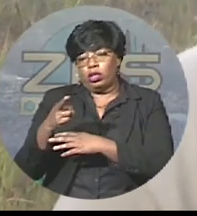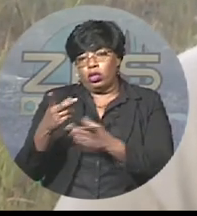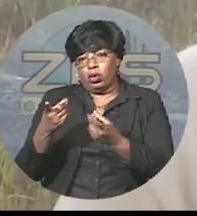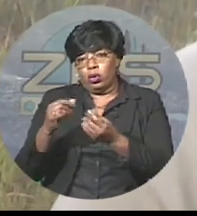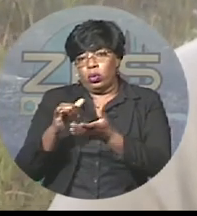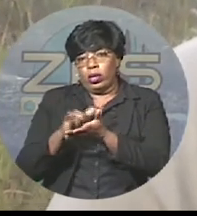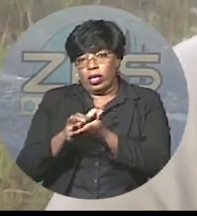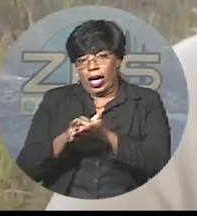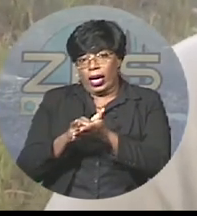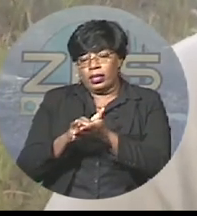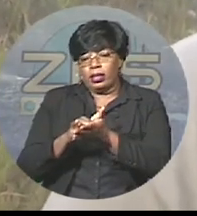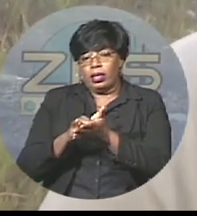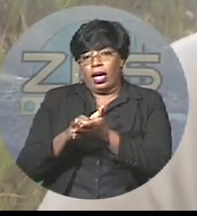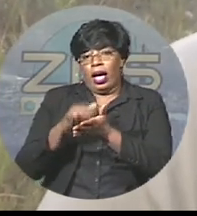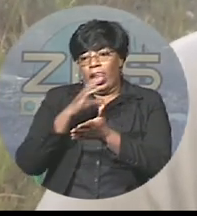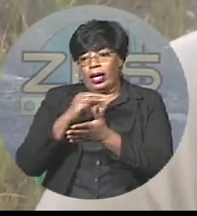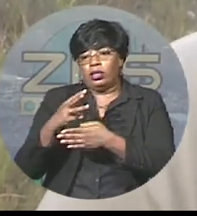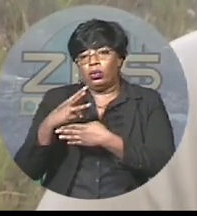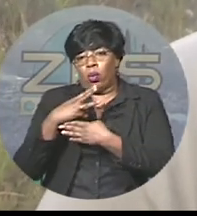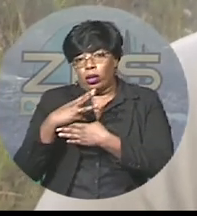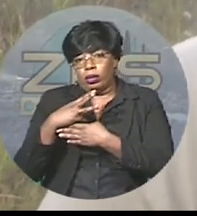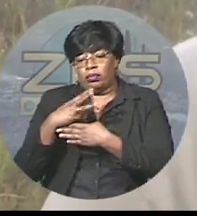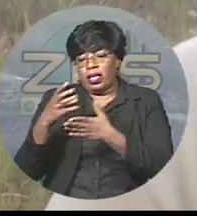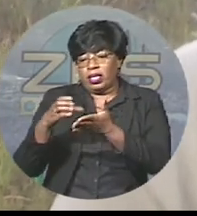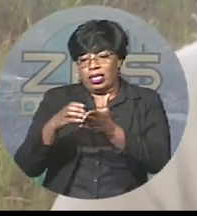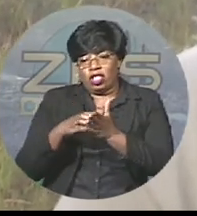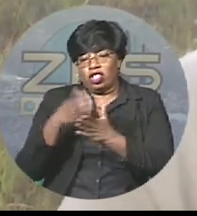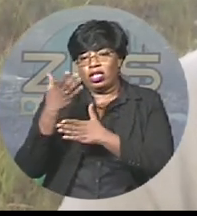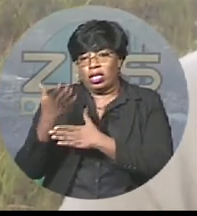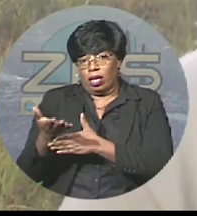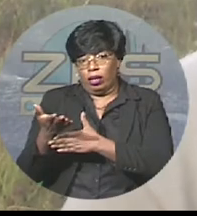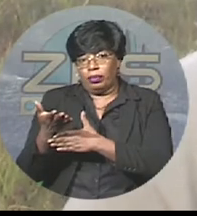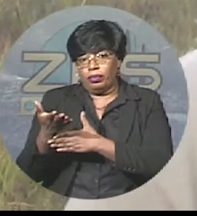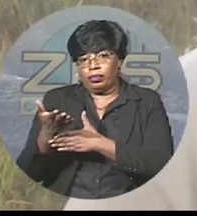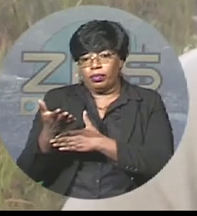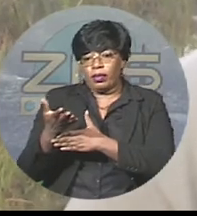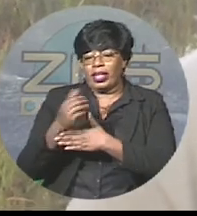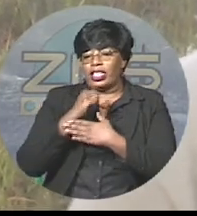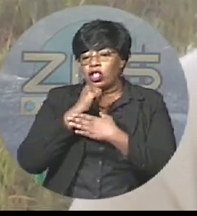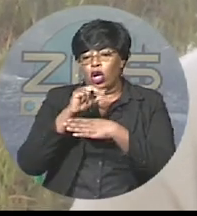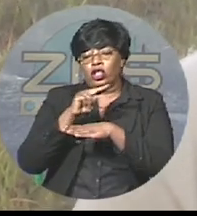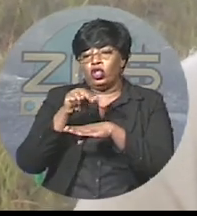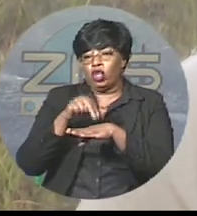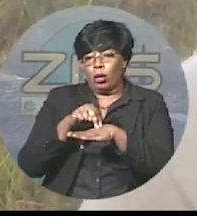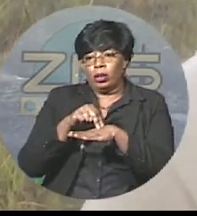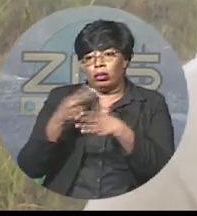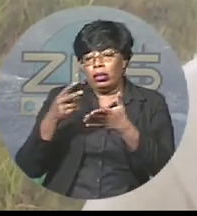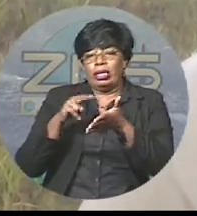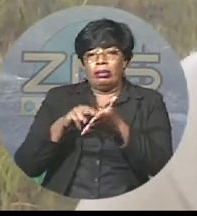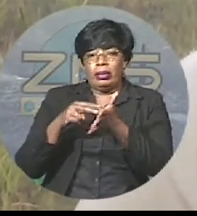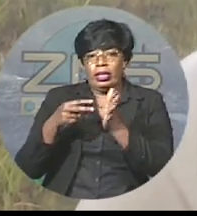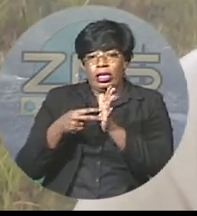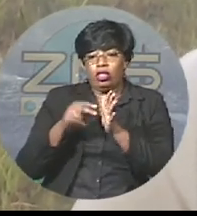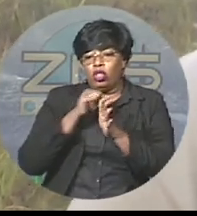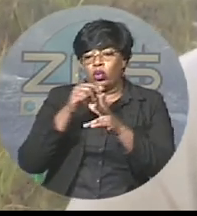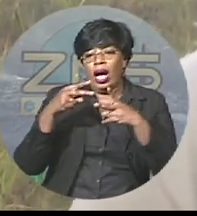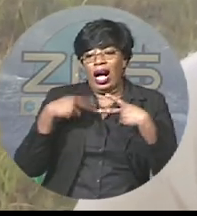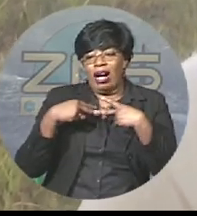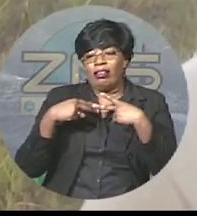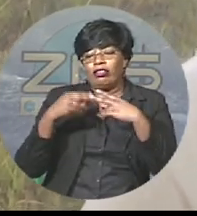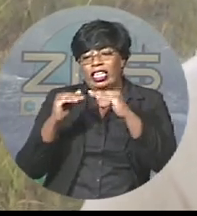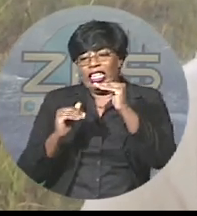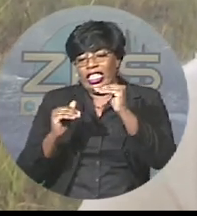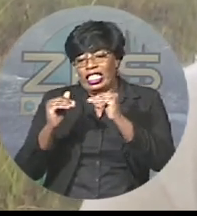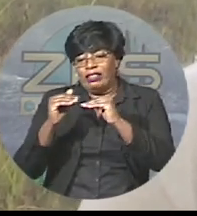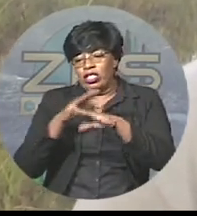and availability of water. And there are conditions there that are abnormal conditions. When I say that, you do not have even surfaces,